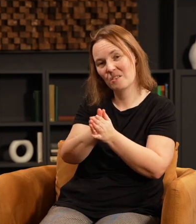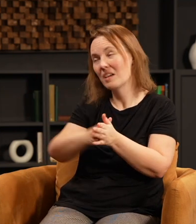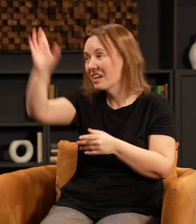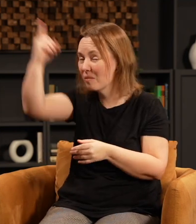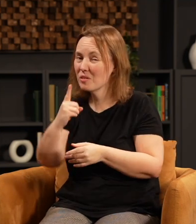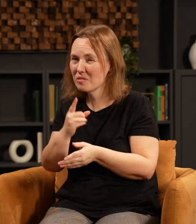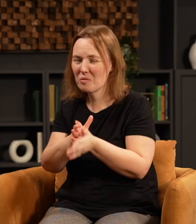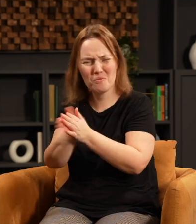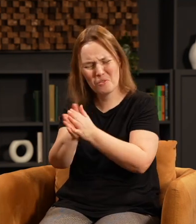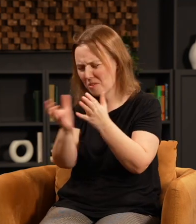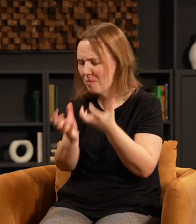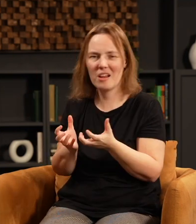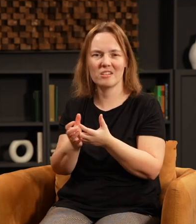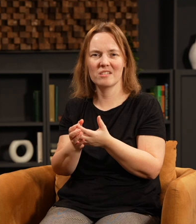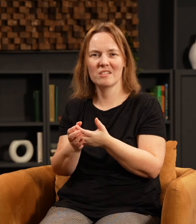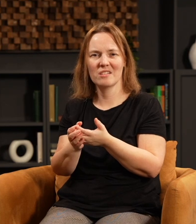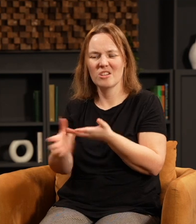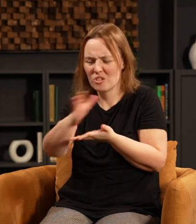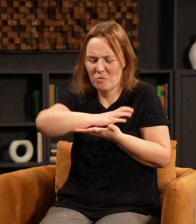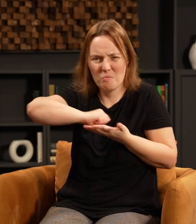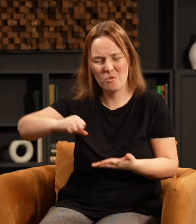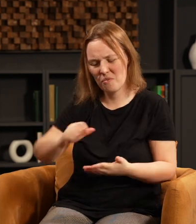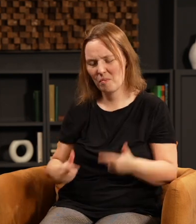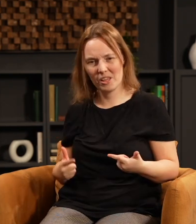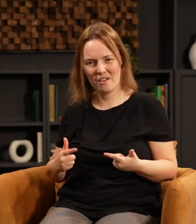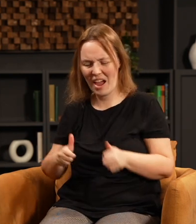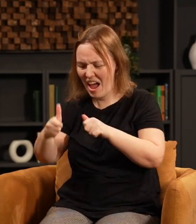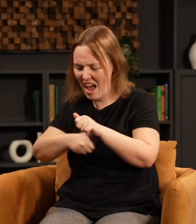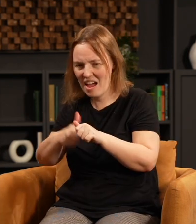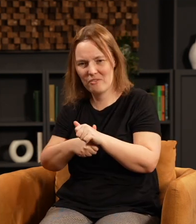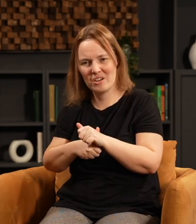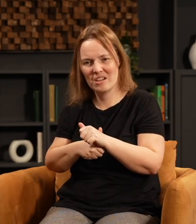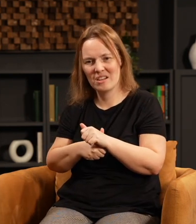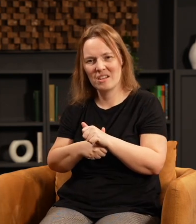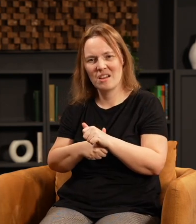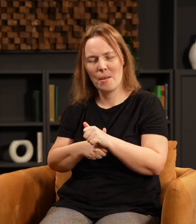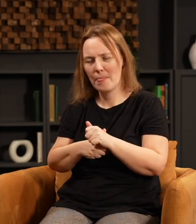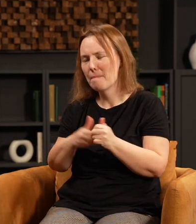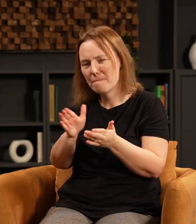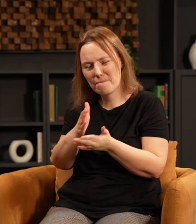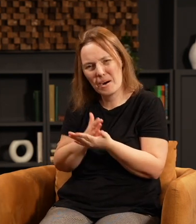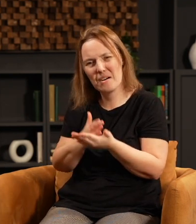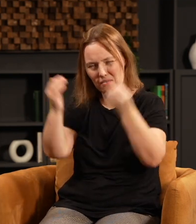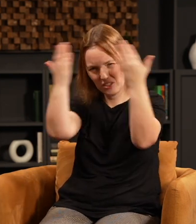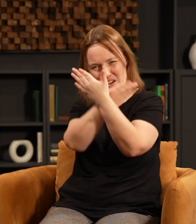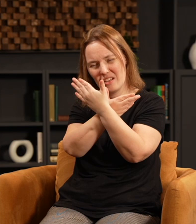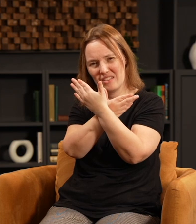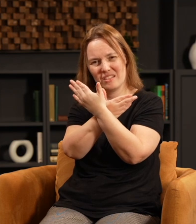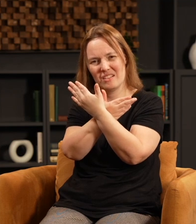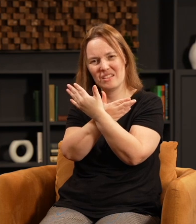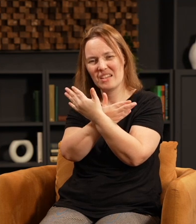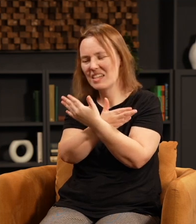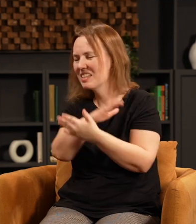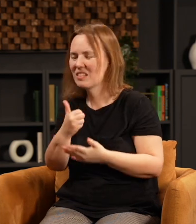fervent desire to drive out of our life every trace of darkness. He is not content for any sin to remain